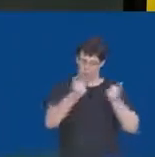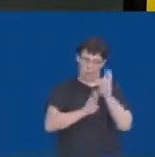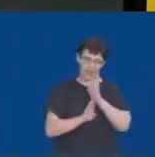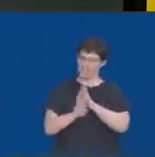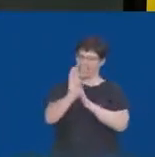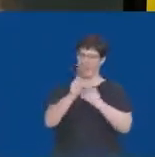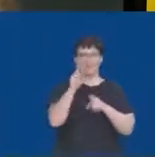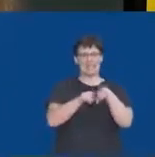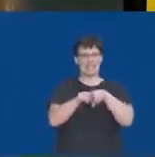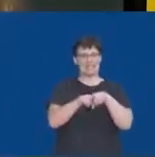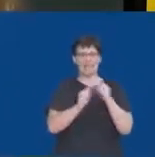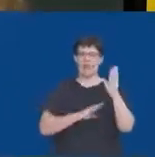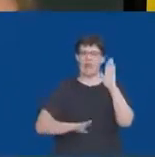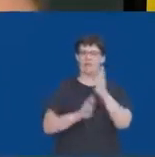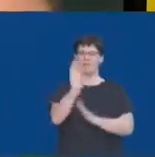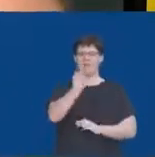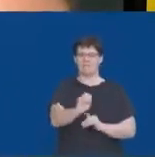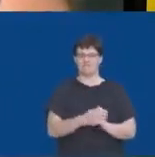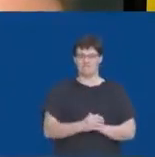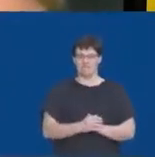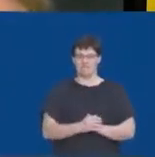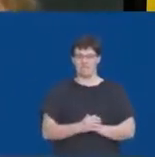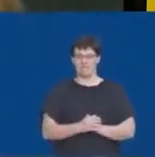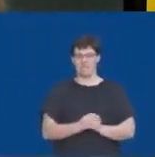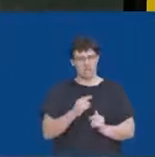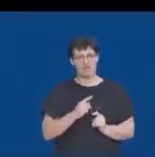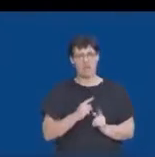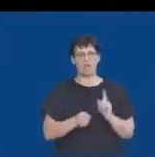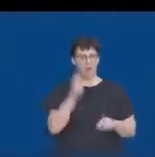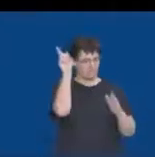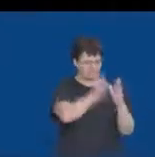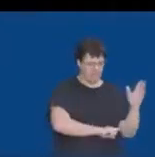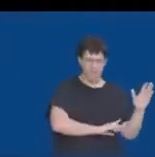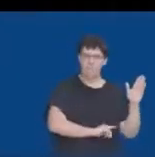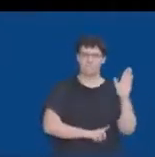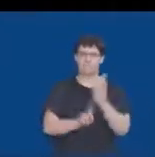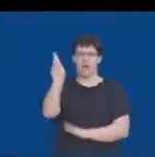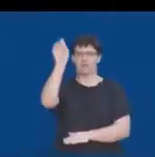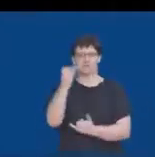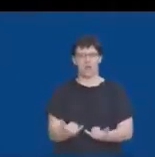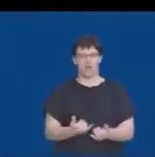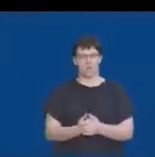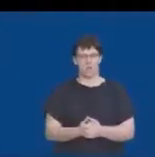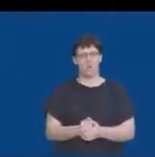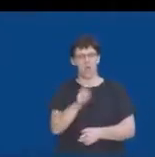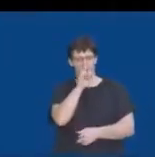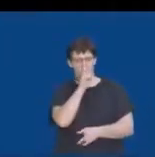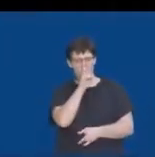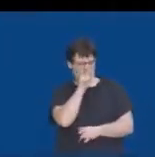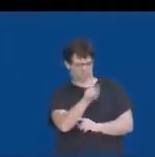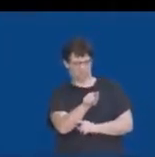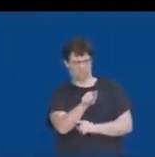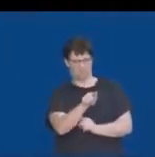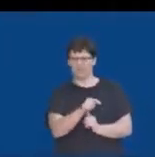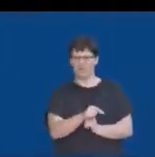my tests. I'm improving. So I'm going up. I'm going from failing to passing. But then when you look at it critically, and I'm going to do this in a